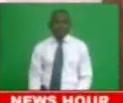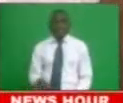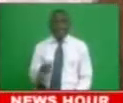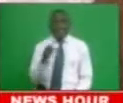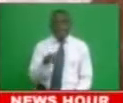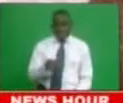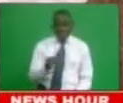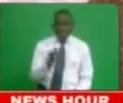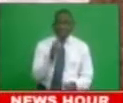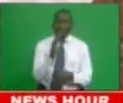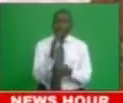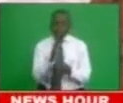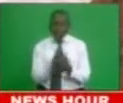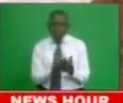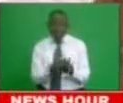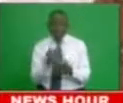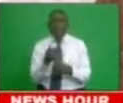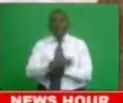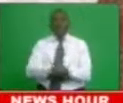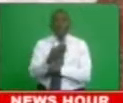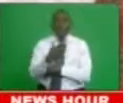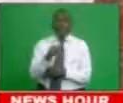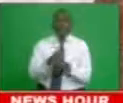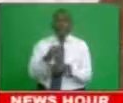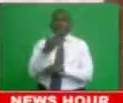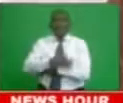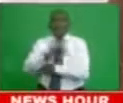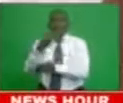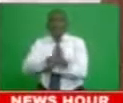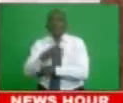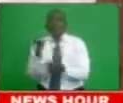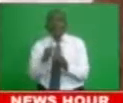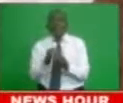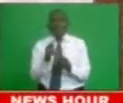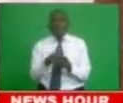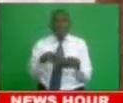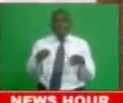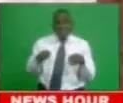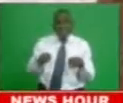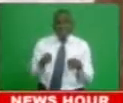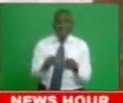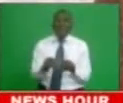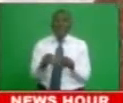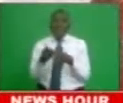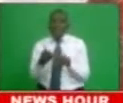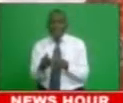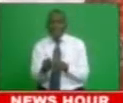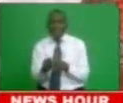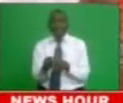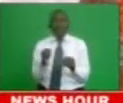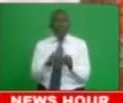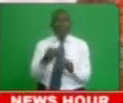still, there are some borders that have barriers, and if we are talking about trade facilitation, well, you can have